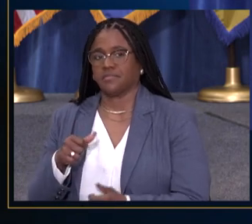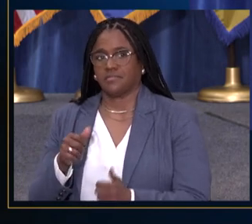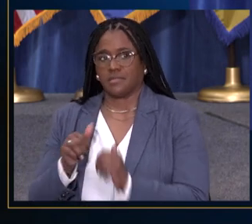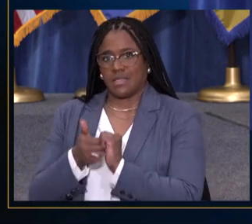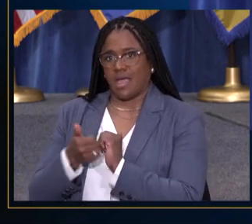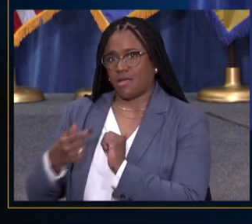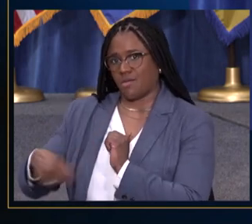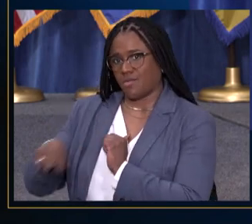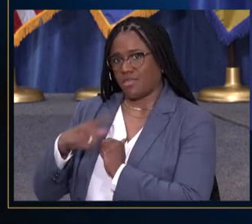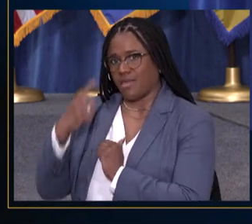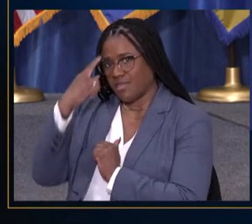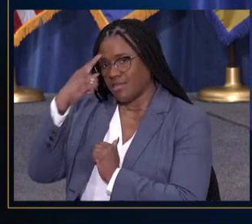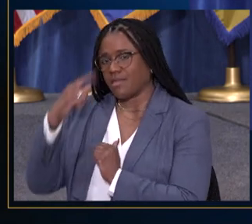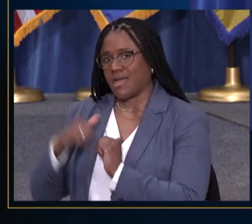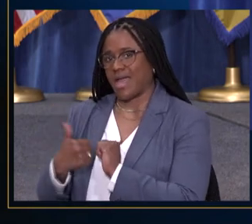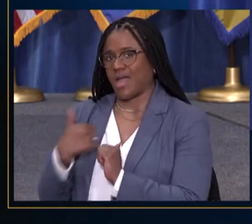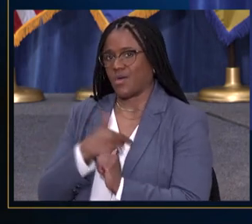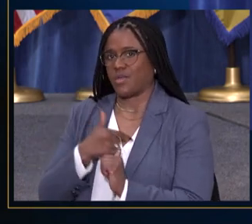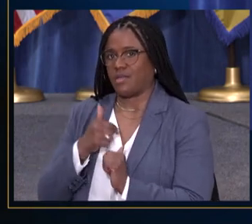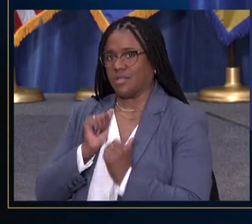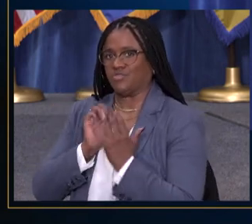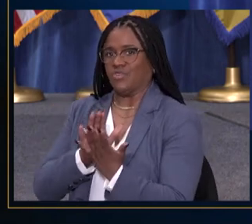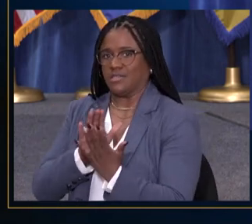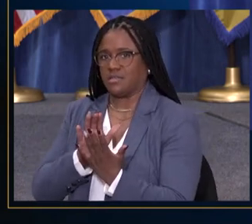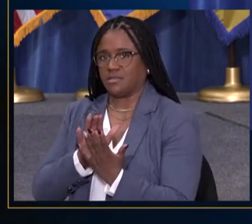think how can we address them head on.